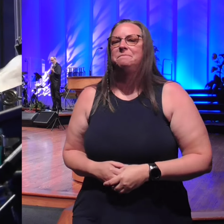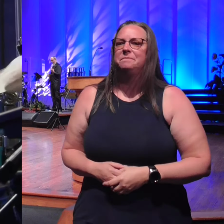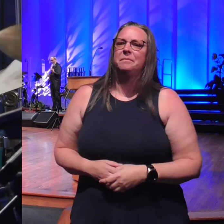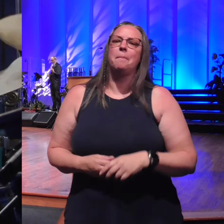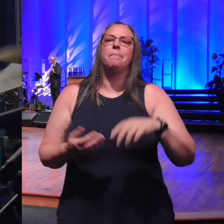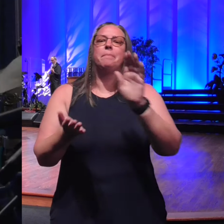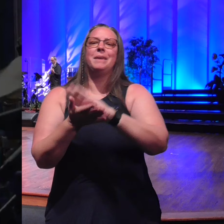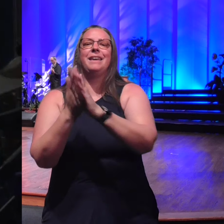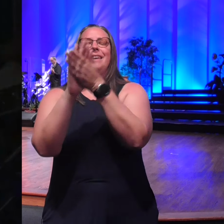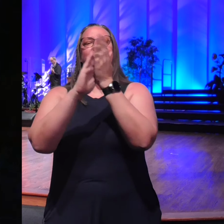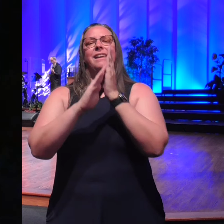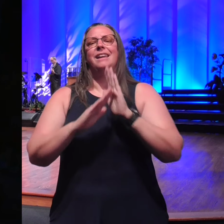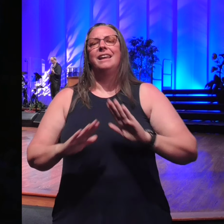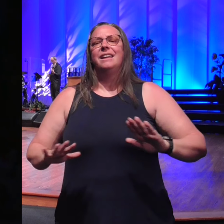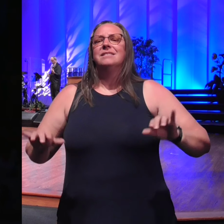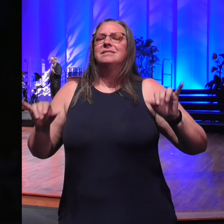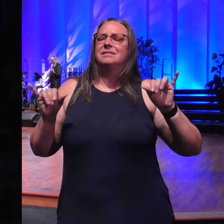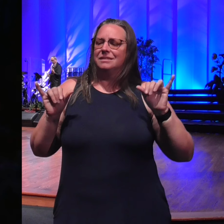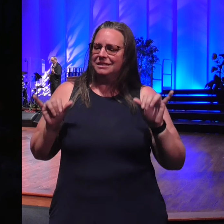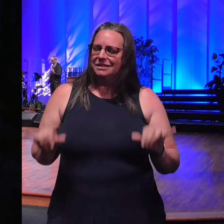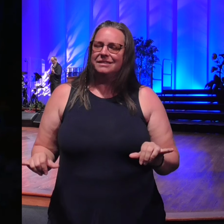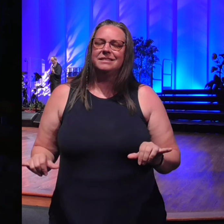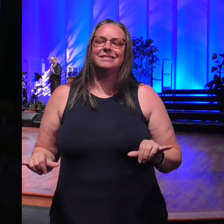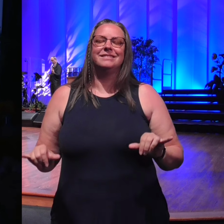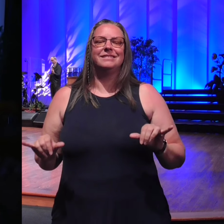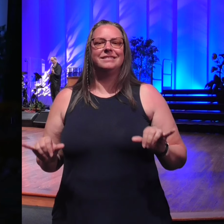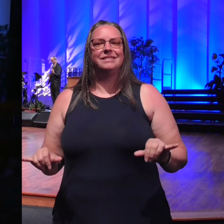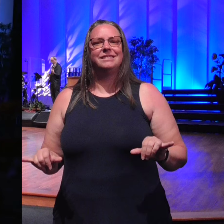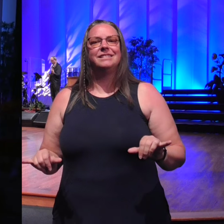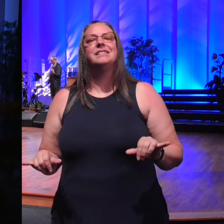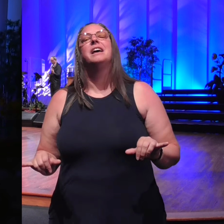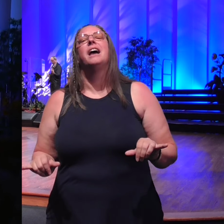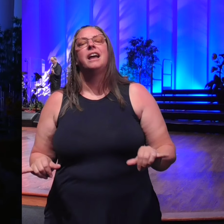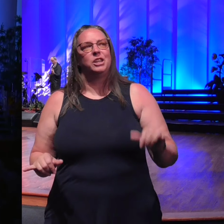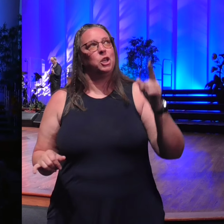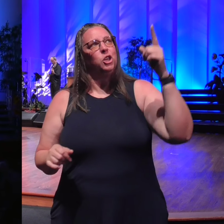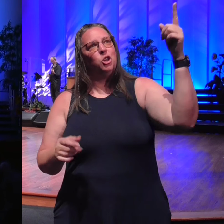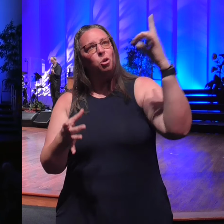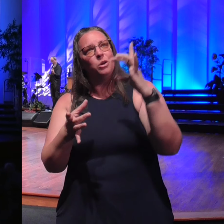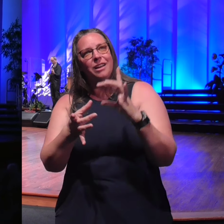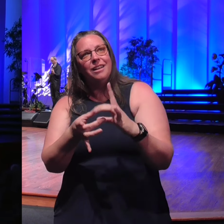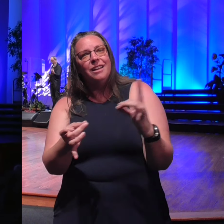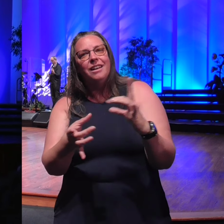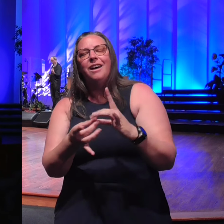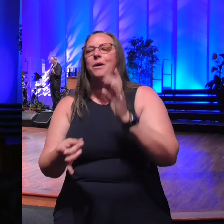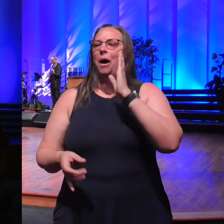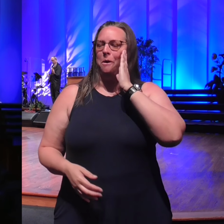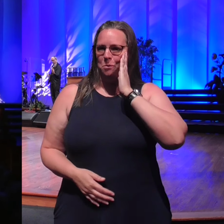Peace be still, say the word and I